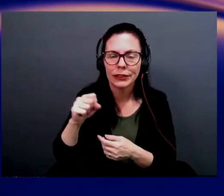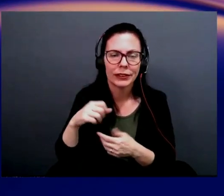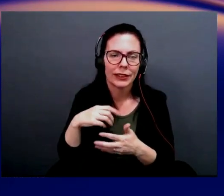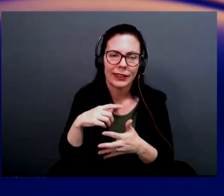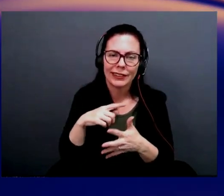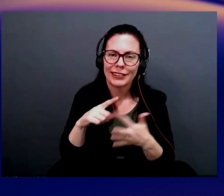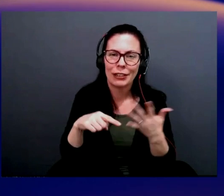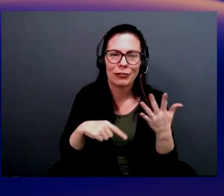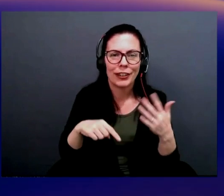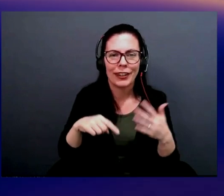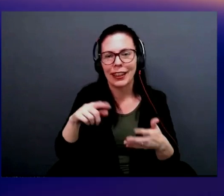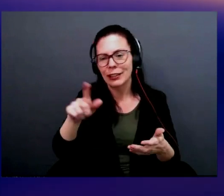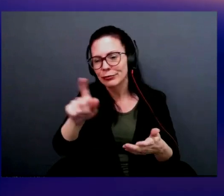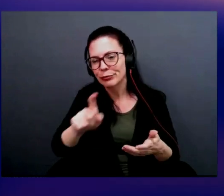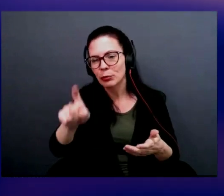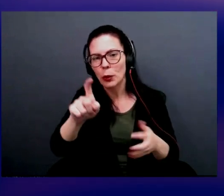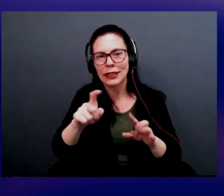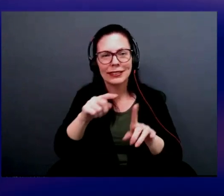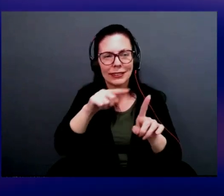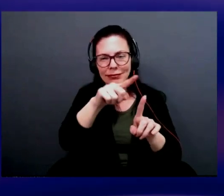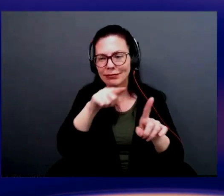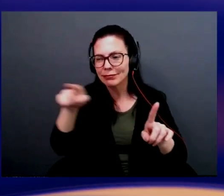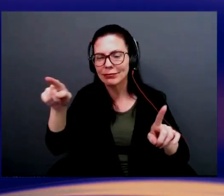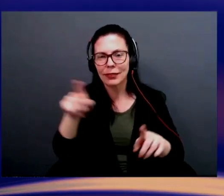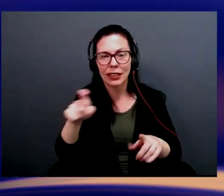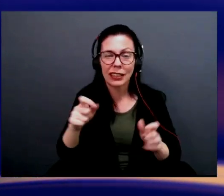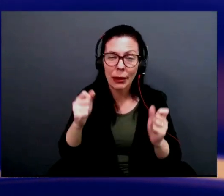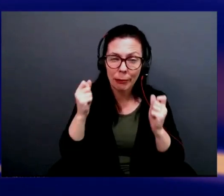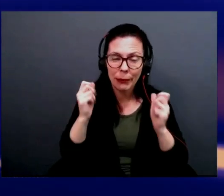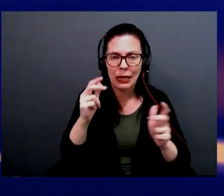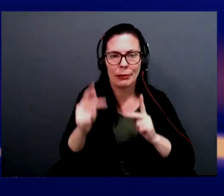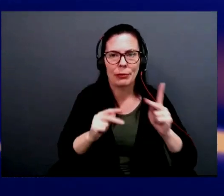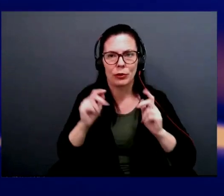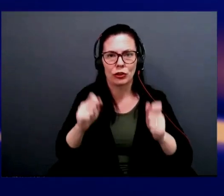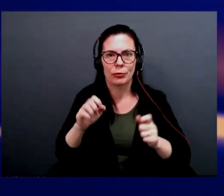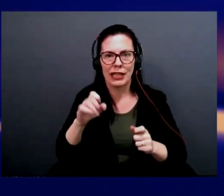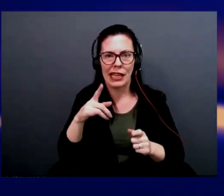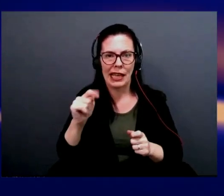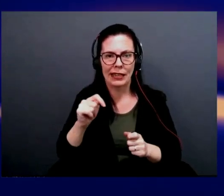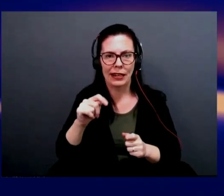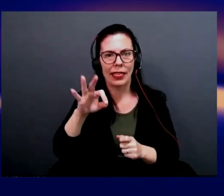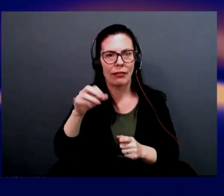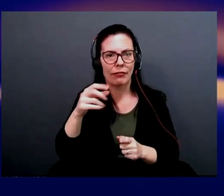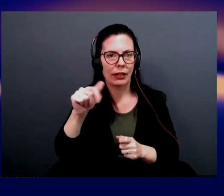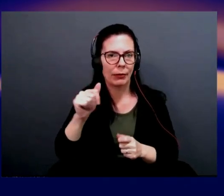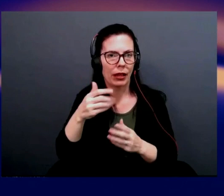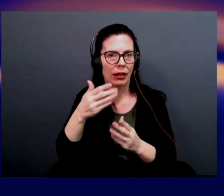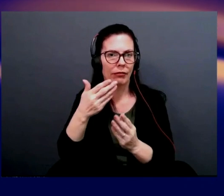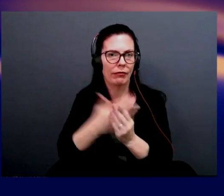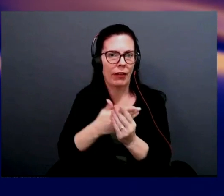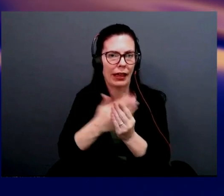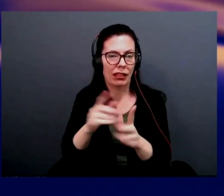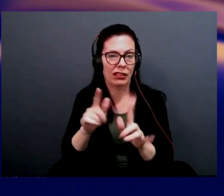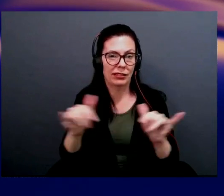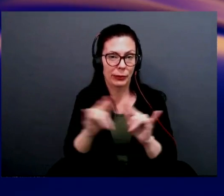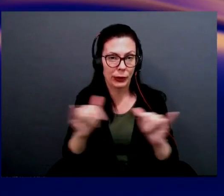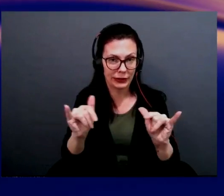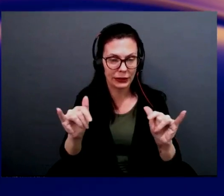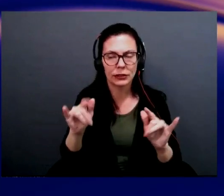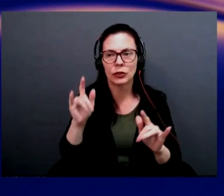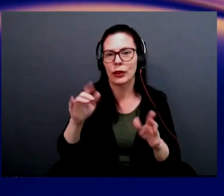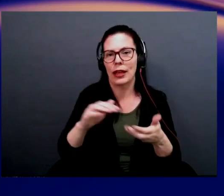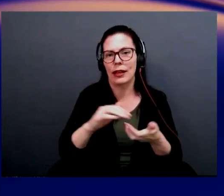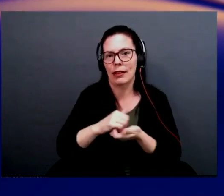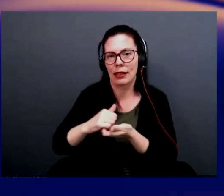like cursors like pointing over things because like hundreds of people can be editing a Figma file at once. And so it really kind of like the collaboration piece is